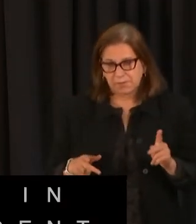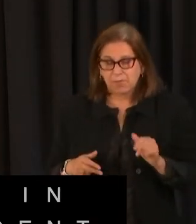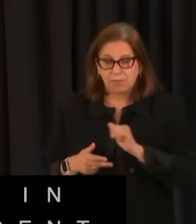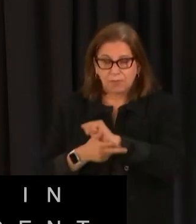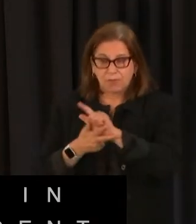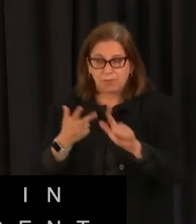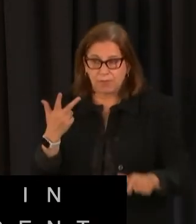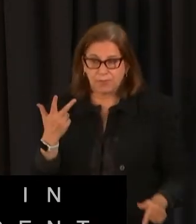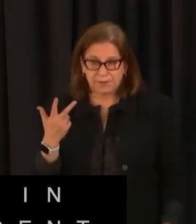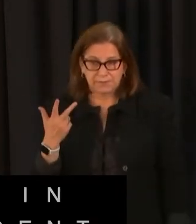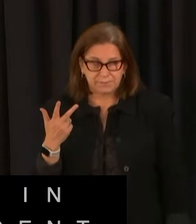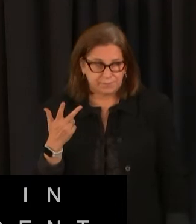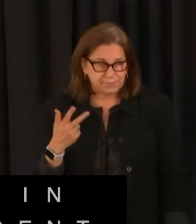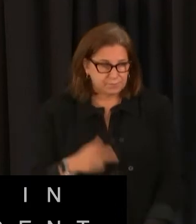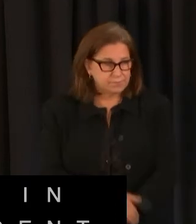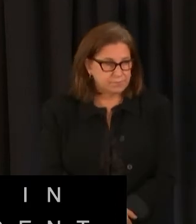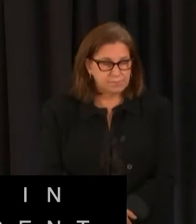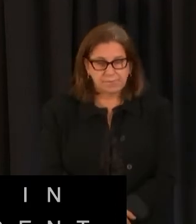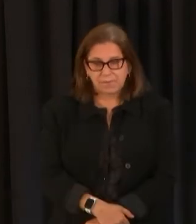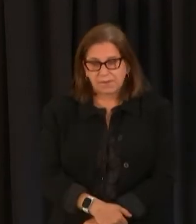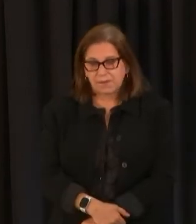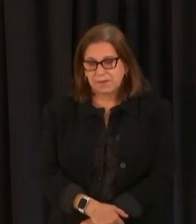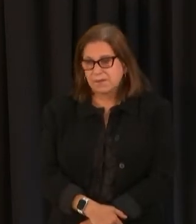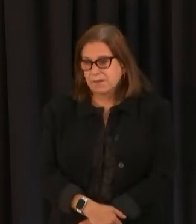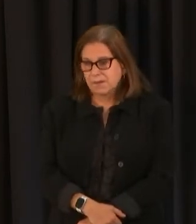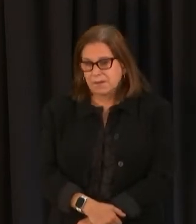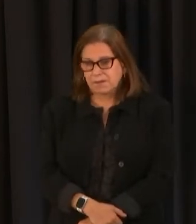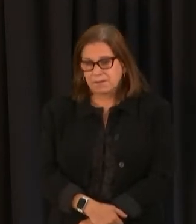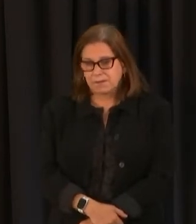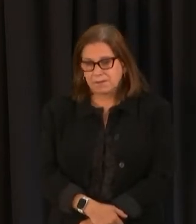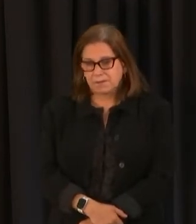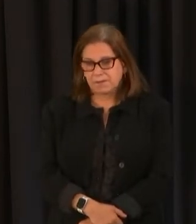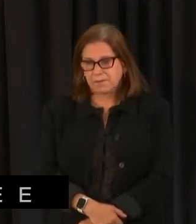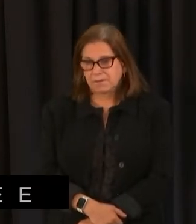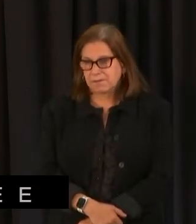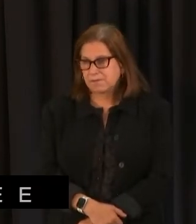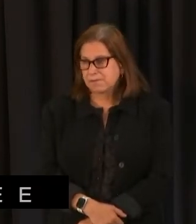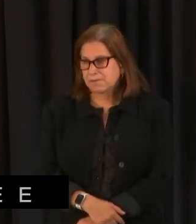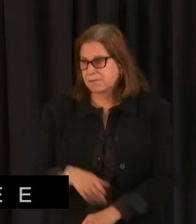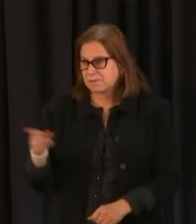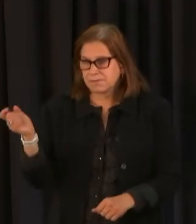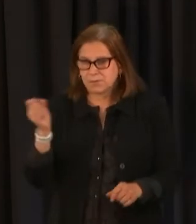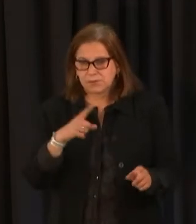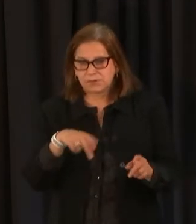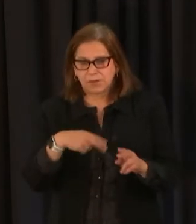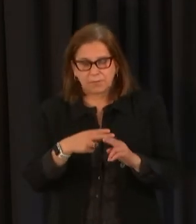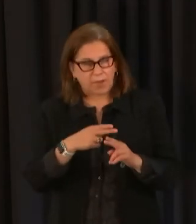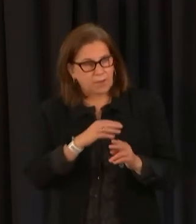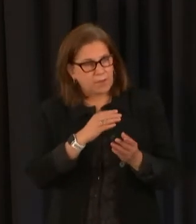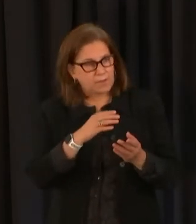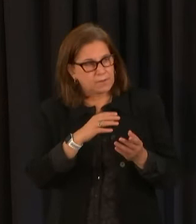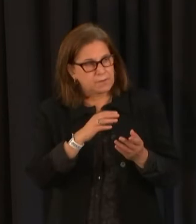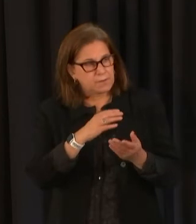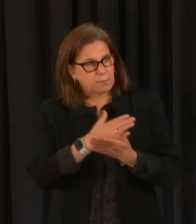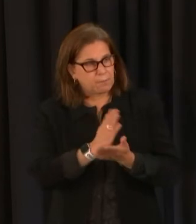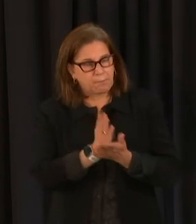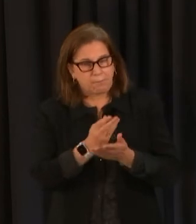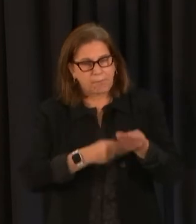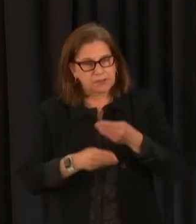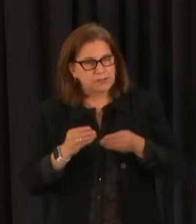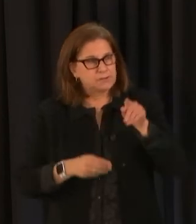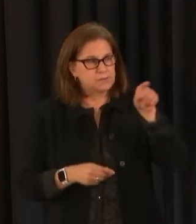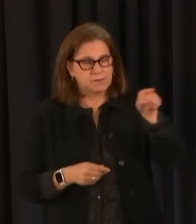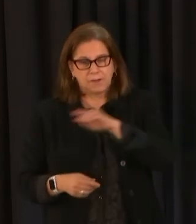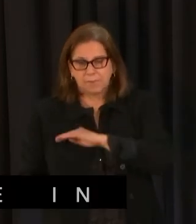vaccines. Mayor Bowser, we're in budget season, and a council member said publicly